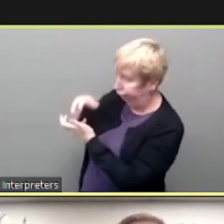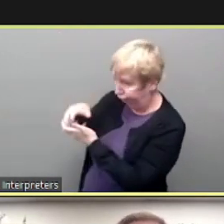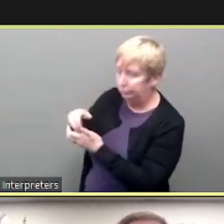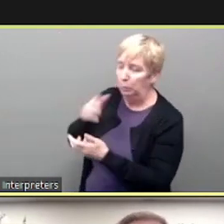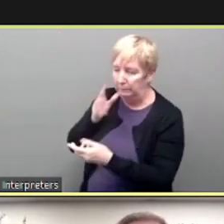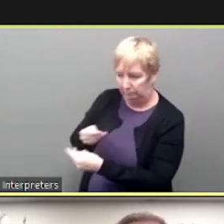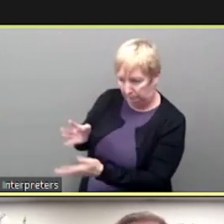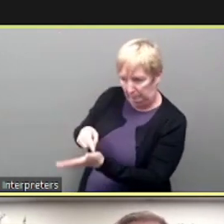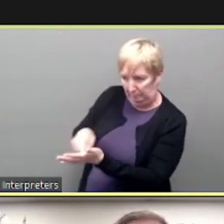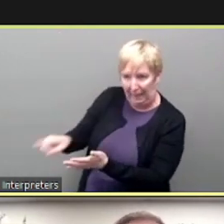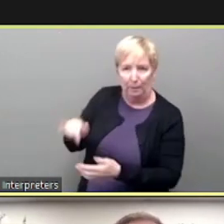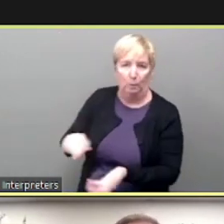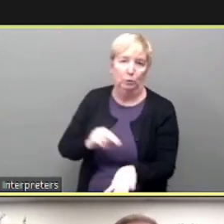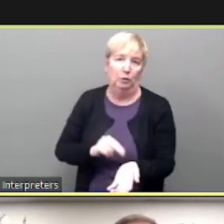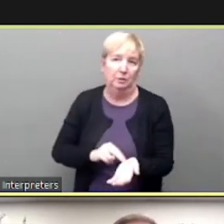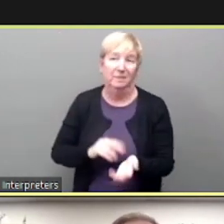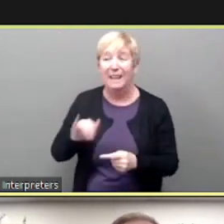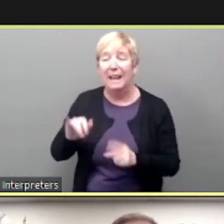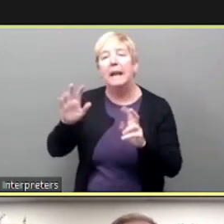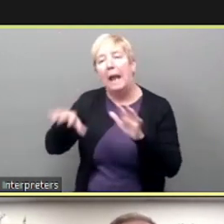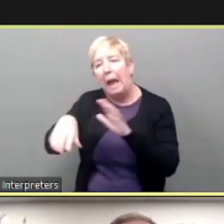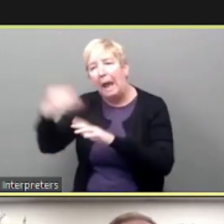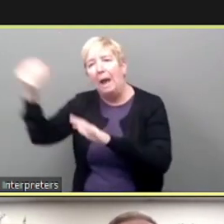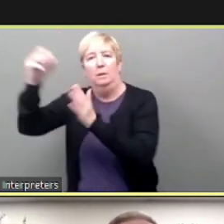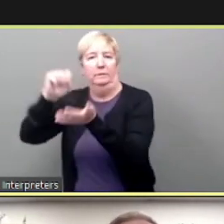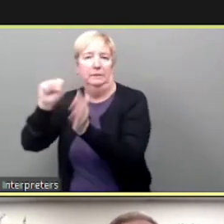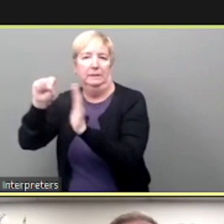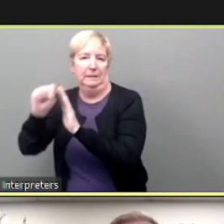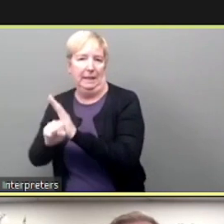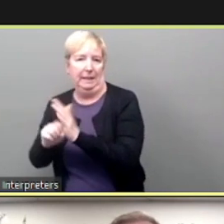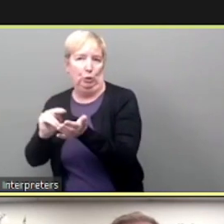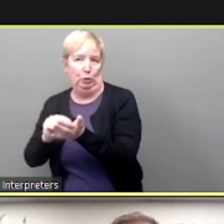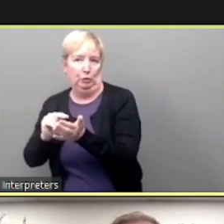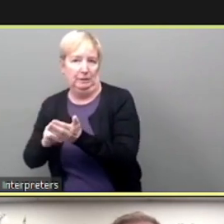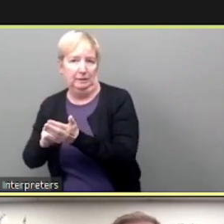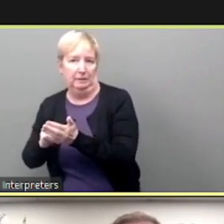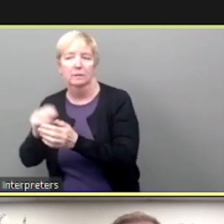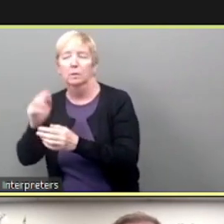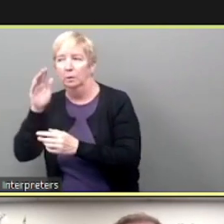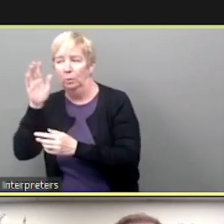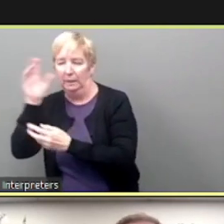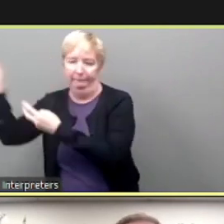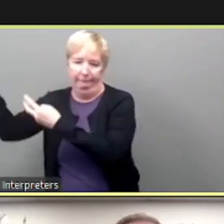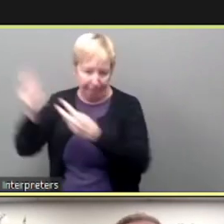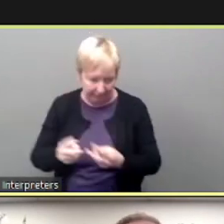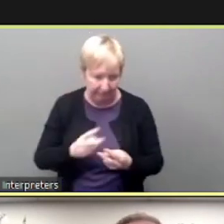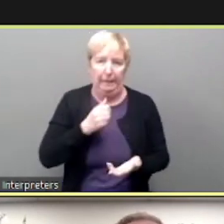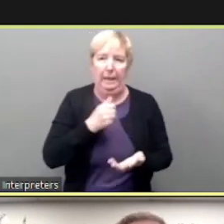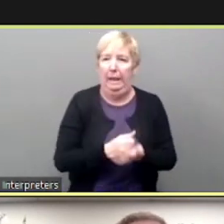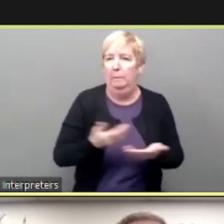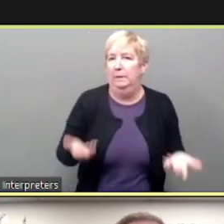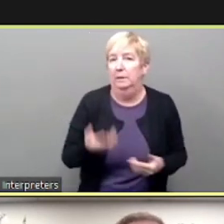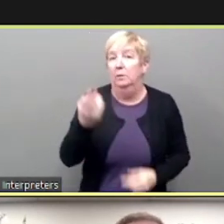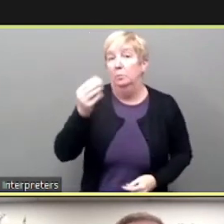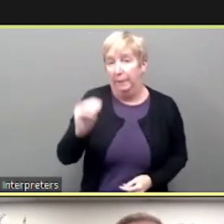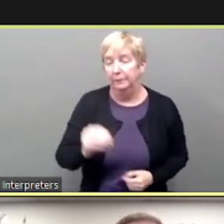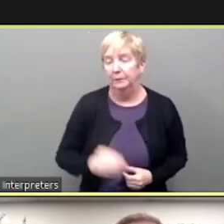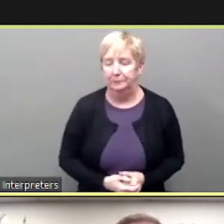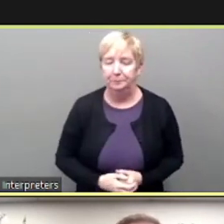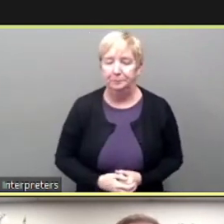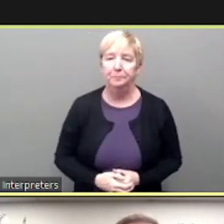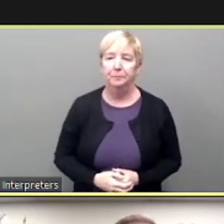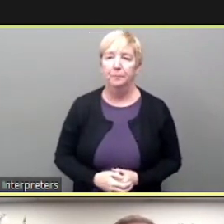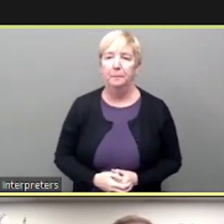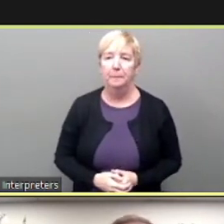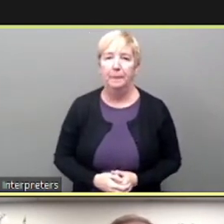getting resources from outside of New Mexico to come in. So that's starting to pick up right now, and our contractors are